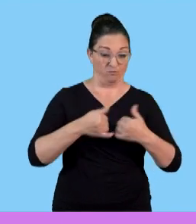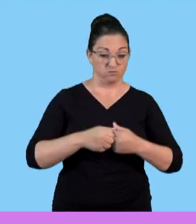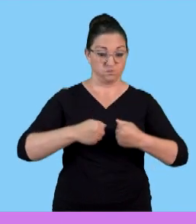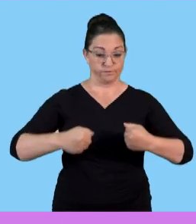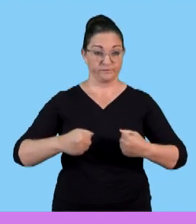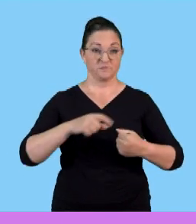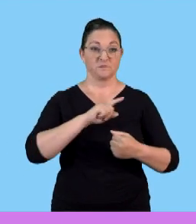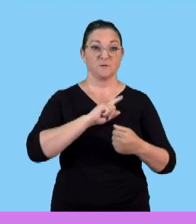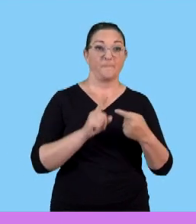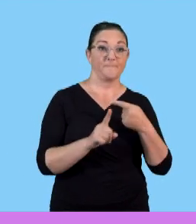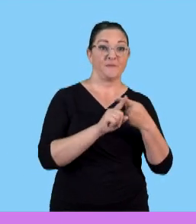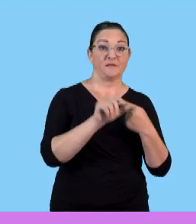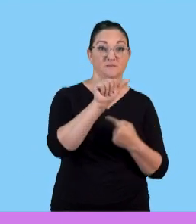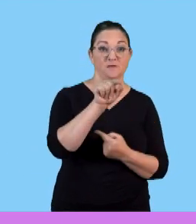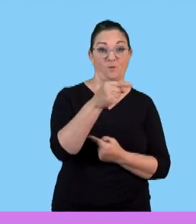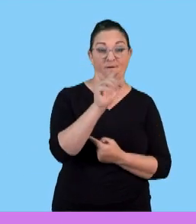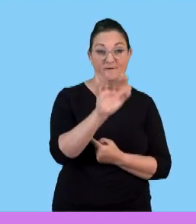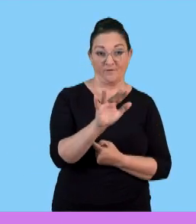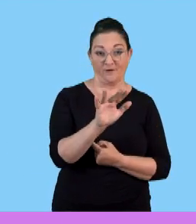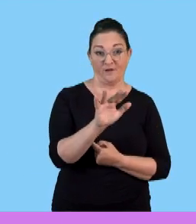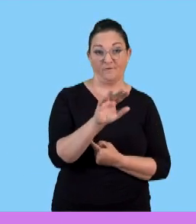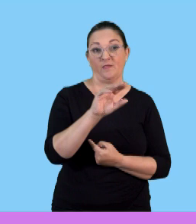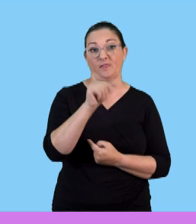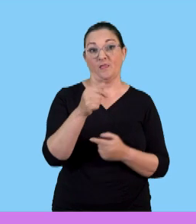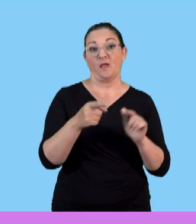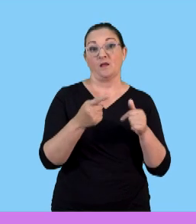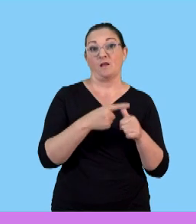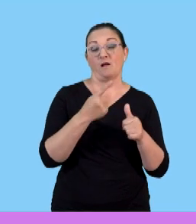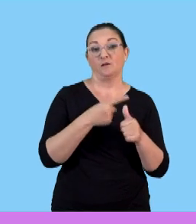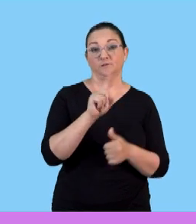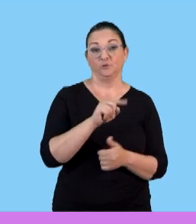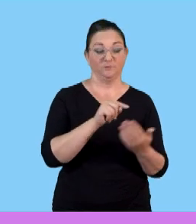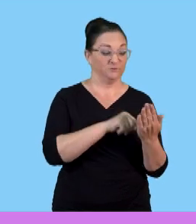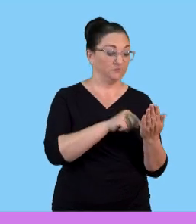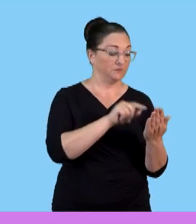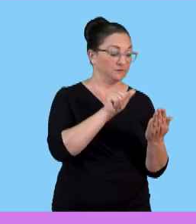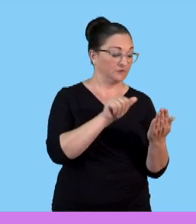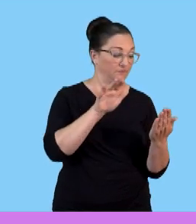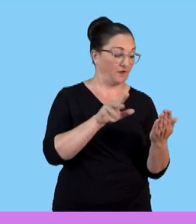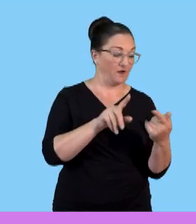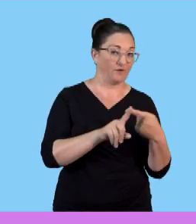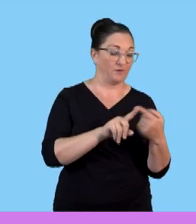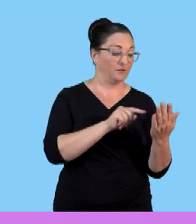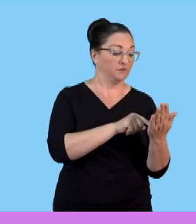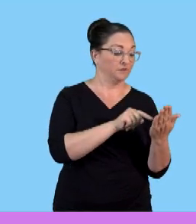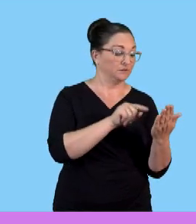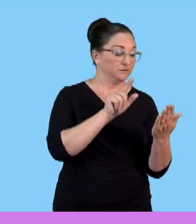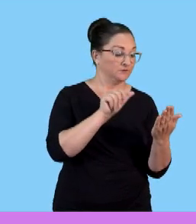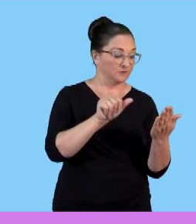need to add plus 6.5 kilograms. What will that give us? Okay, so it's 65